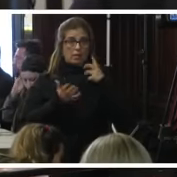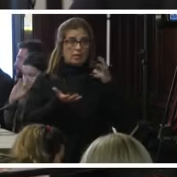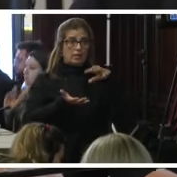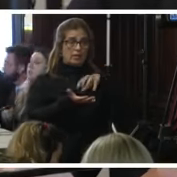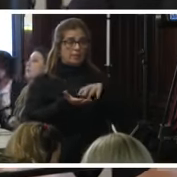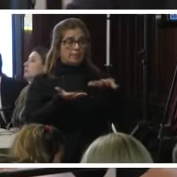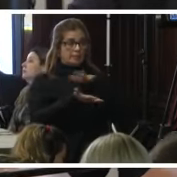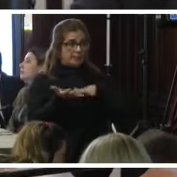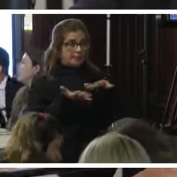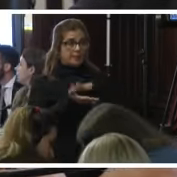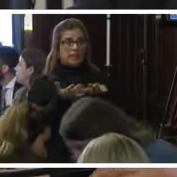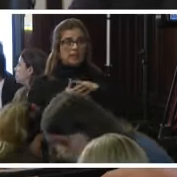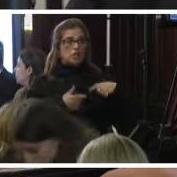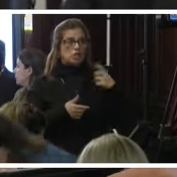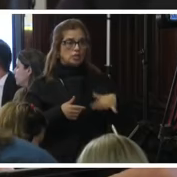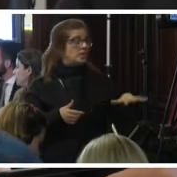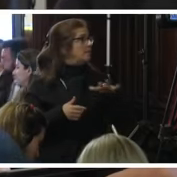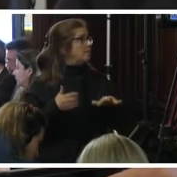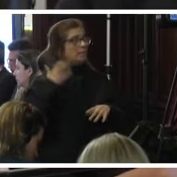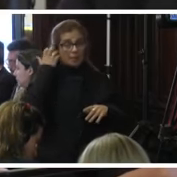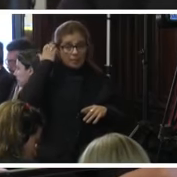various civil society